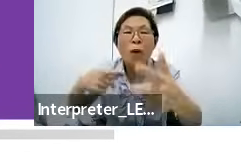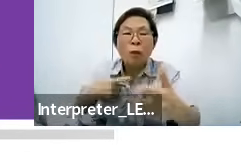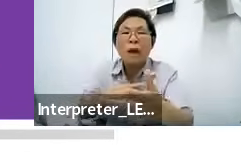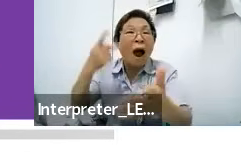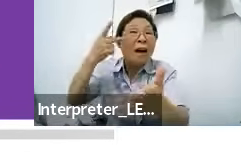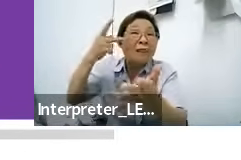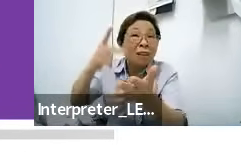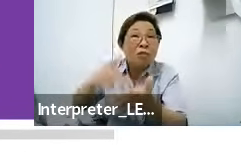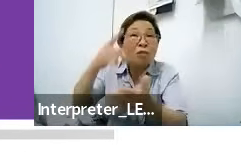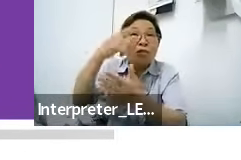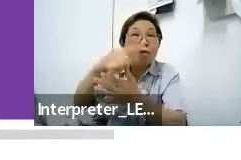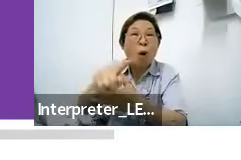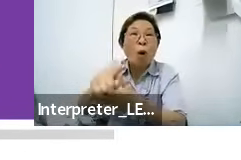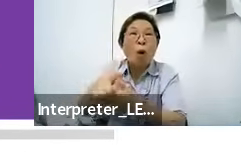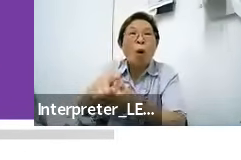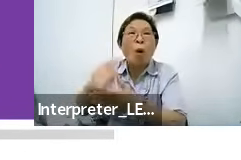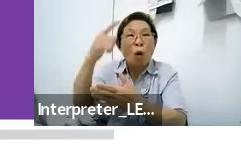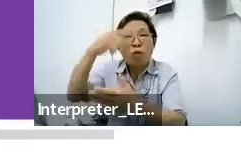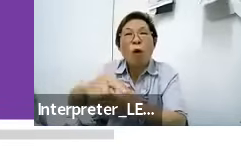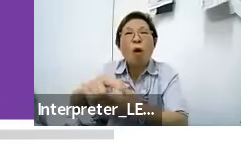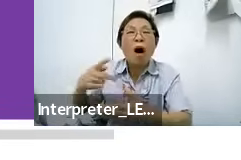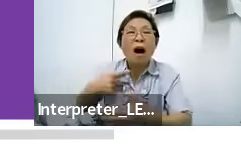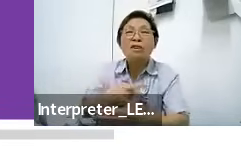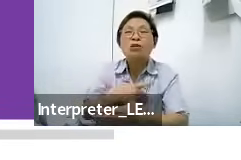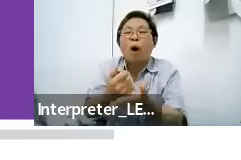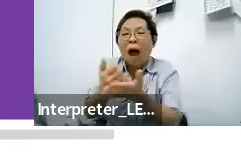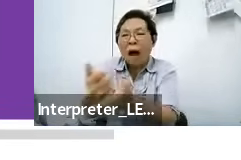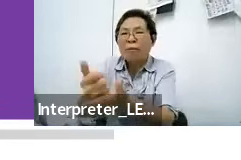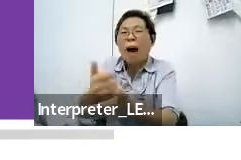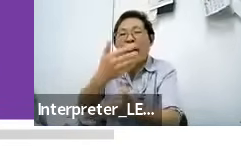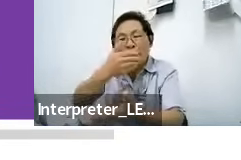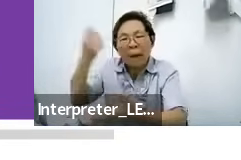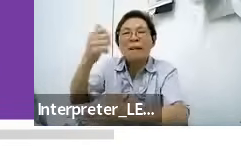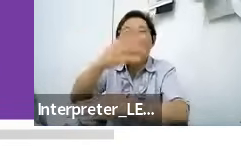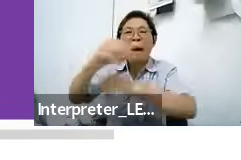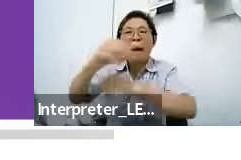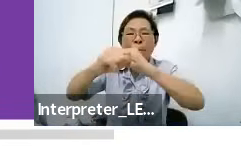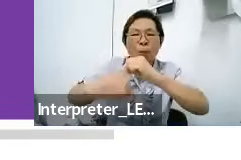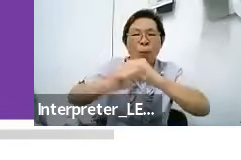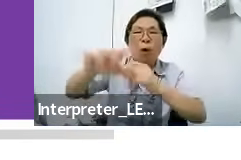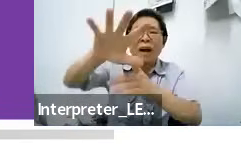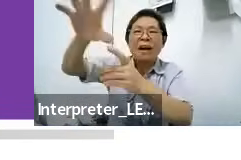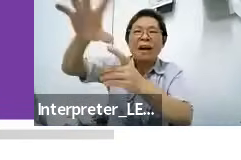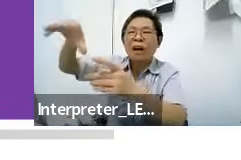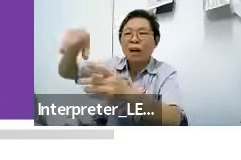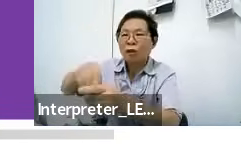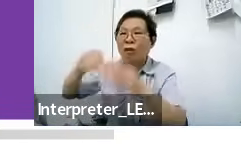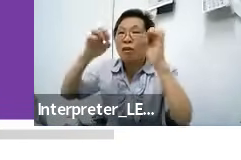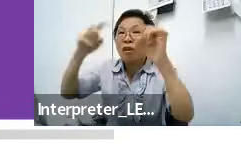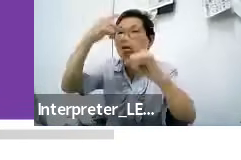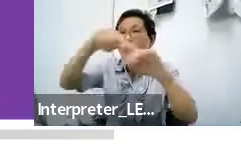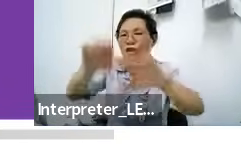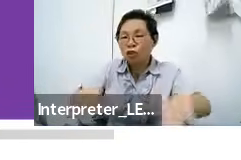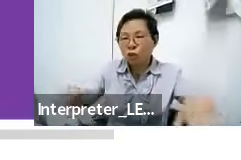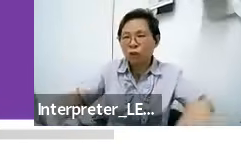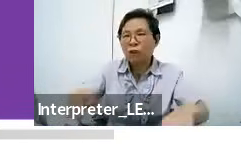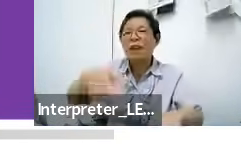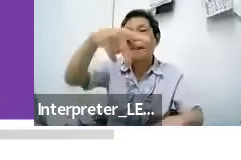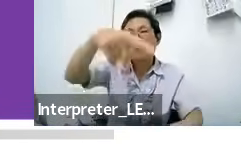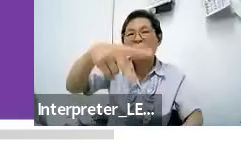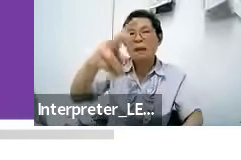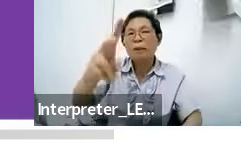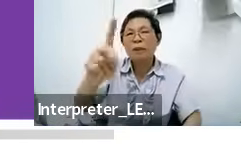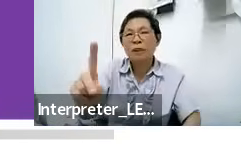for us to pathways to better implement and promote inclusive education for our students with special